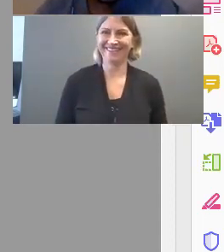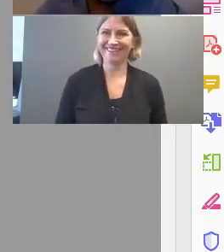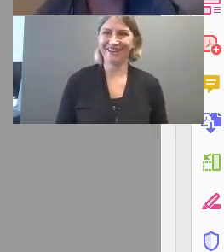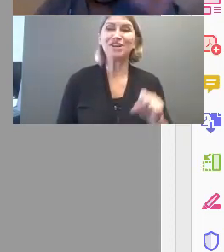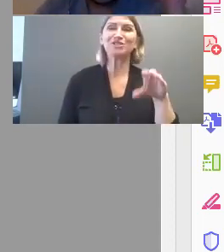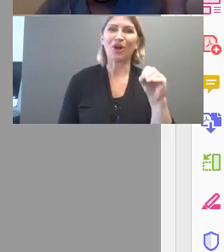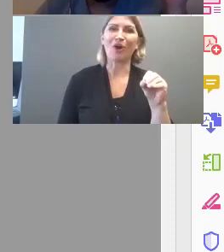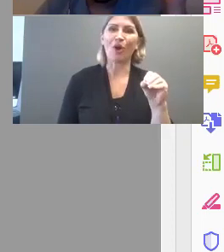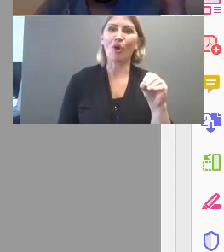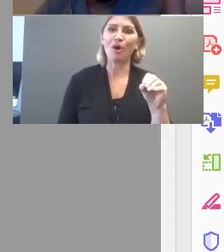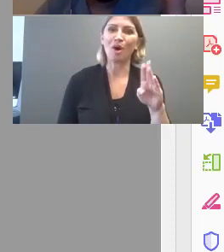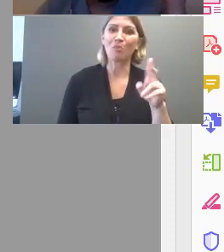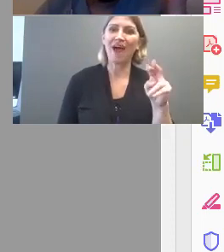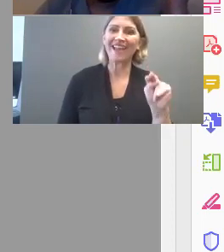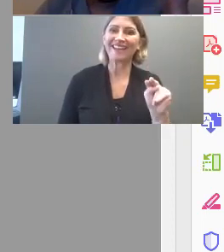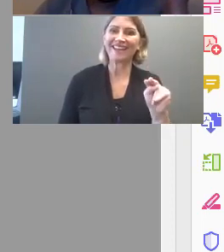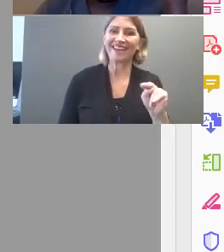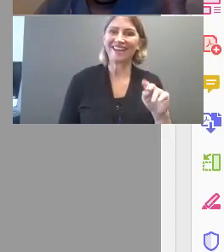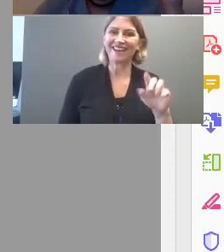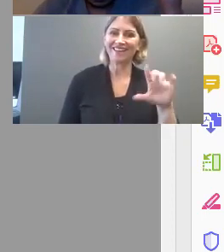So we do agree that Cn log n,